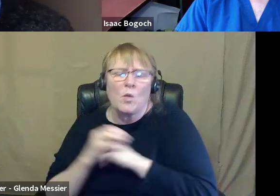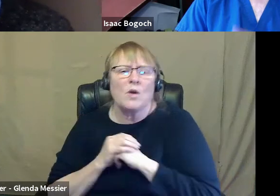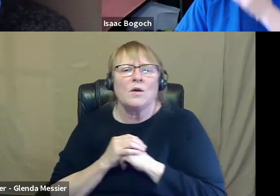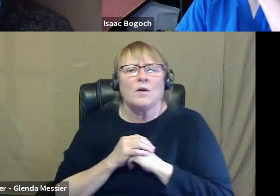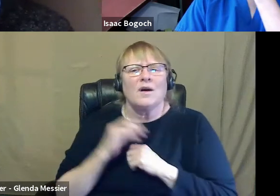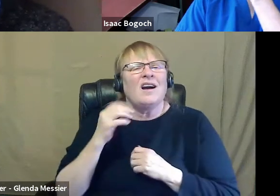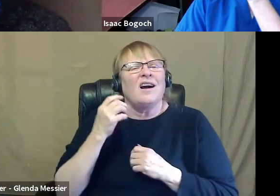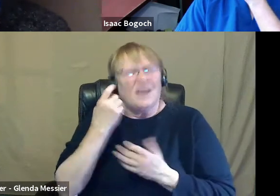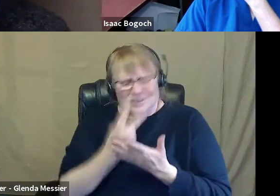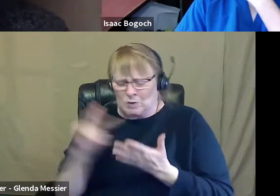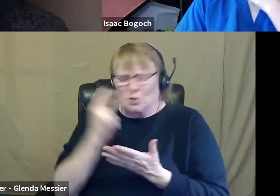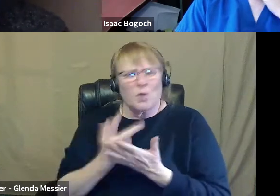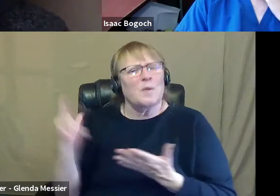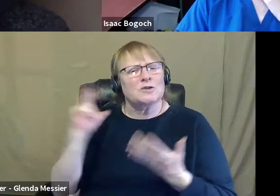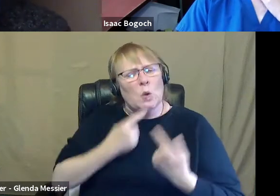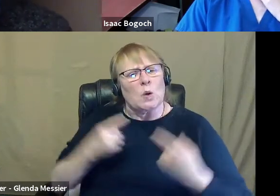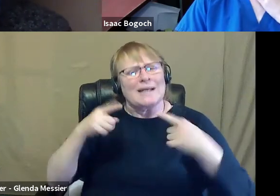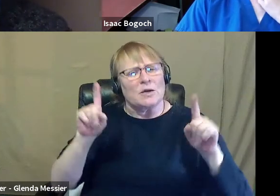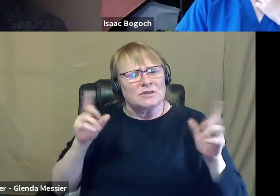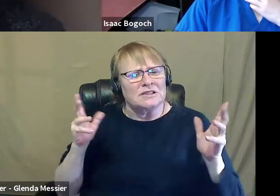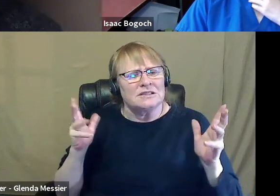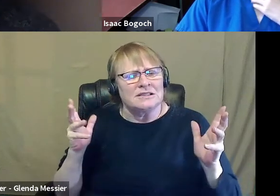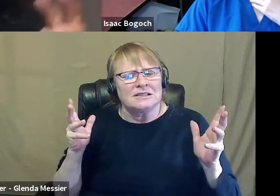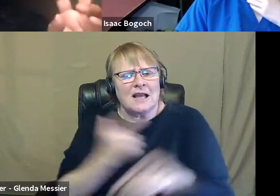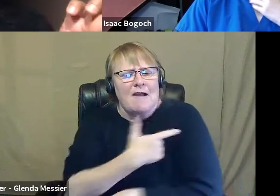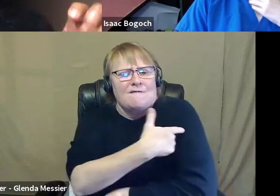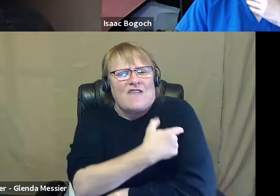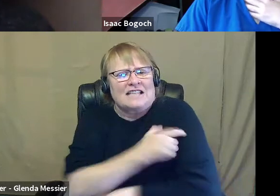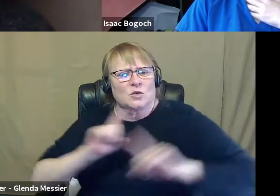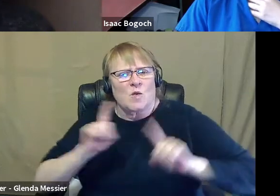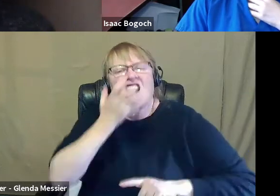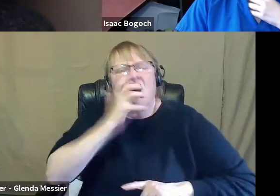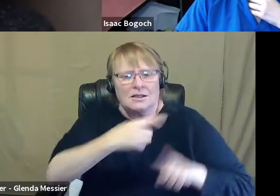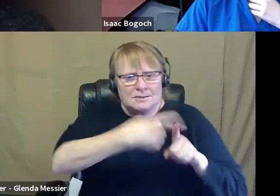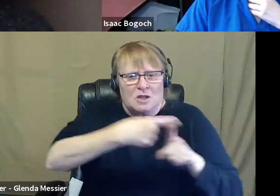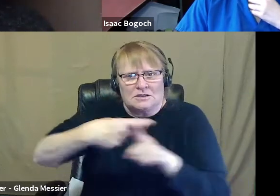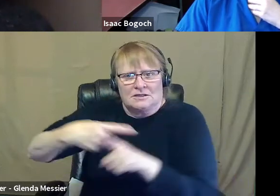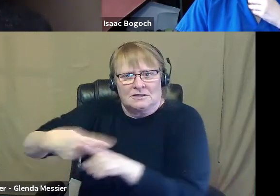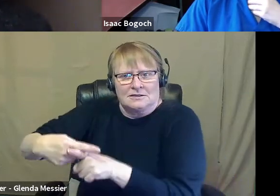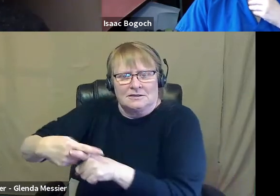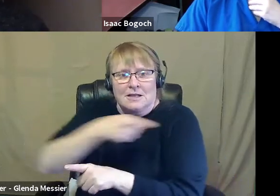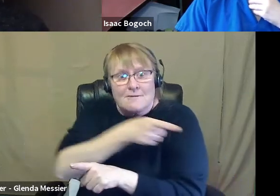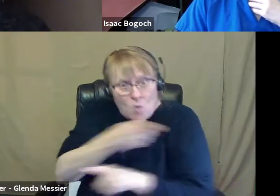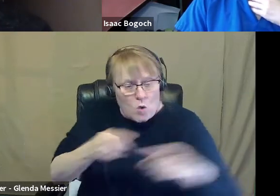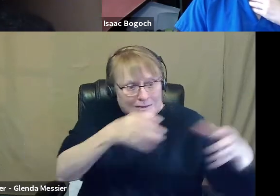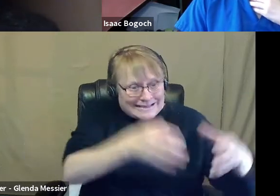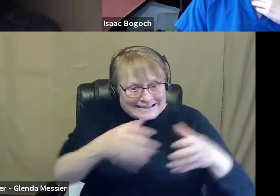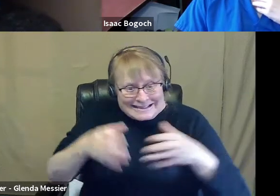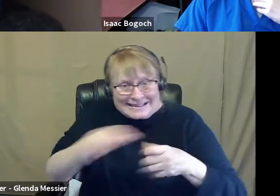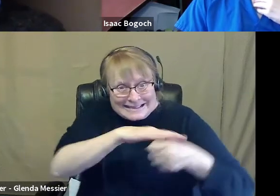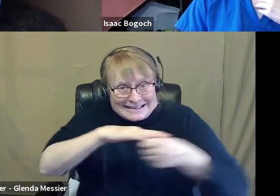couple of weeks ago about the announcement of the vaccine rollout in hotspots. So these are places with very high rates of